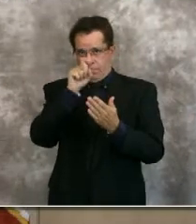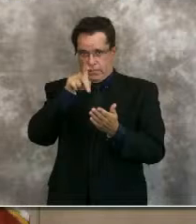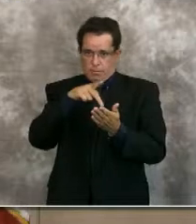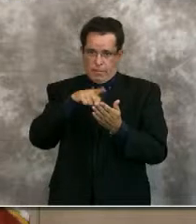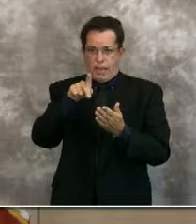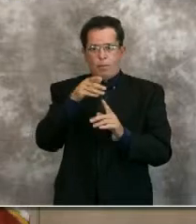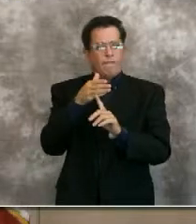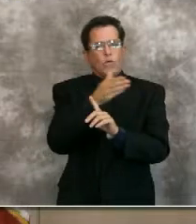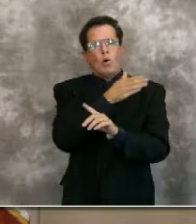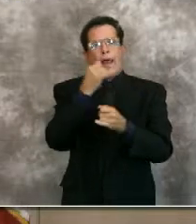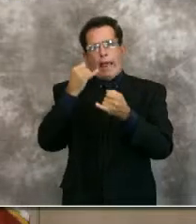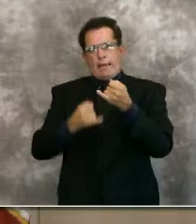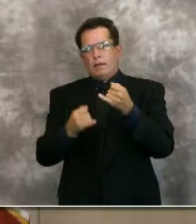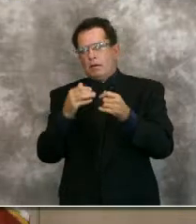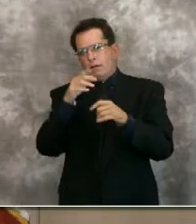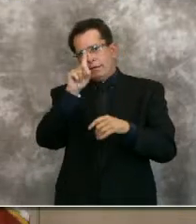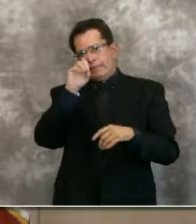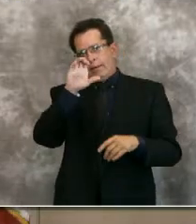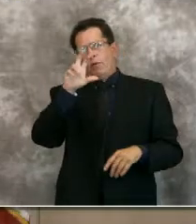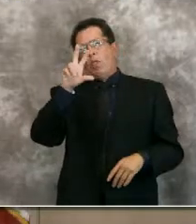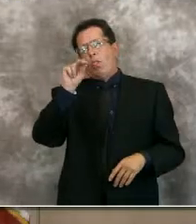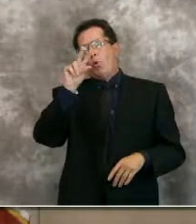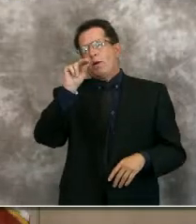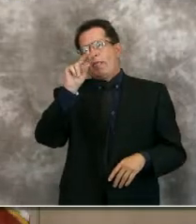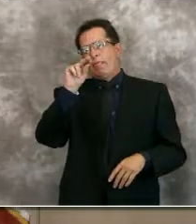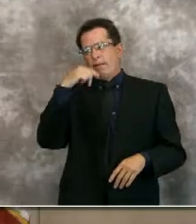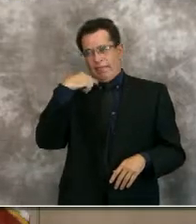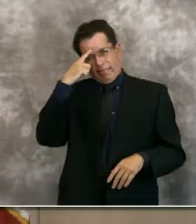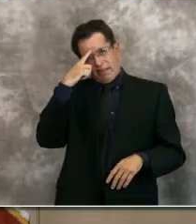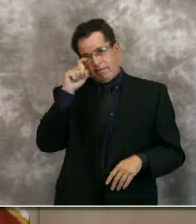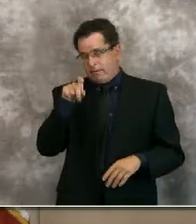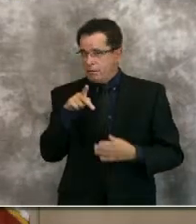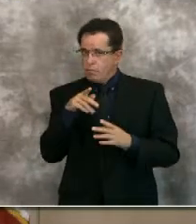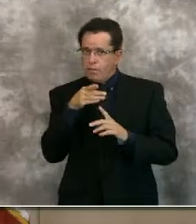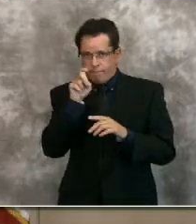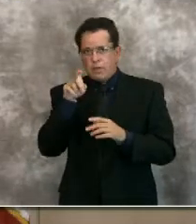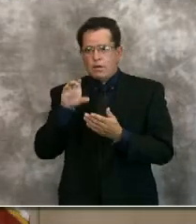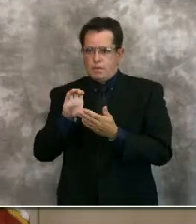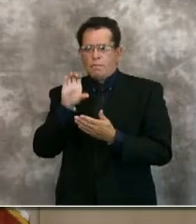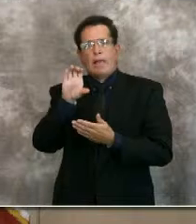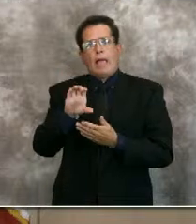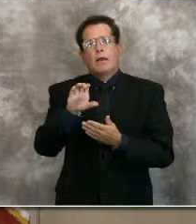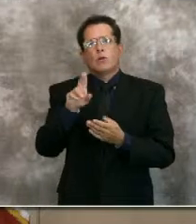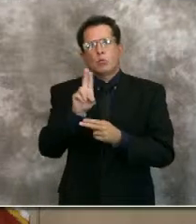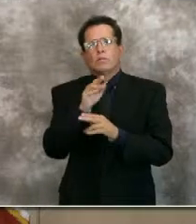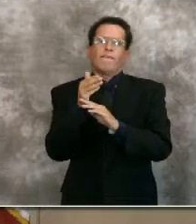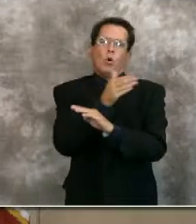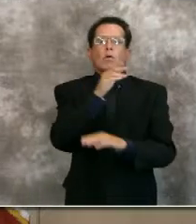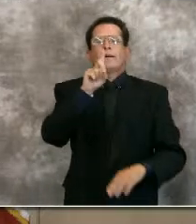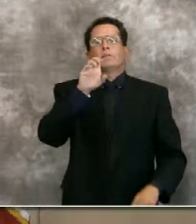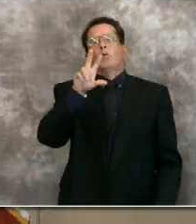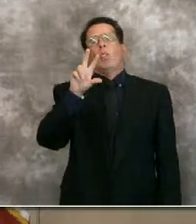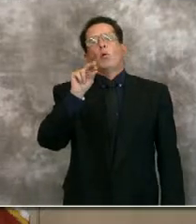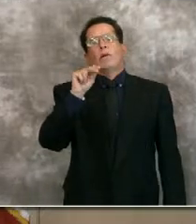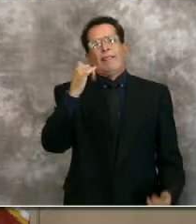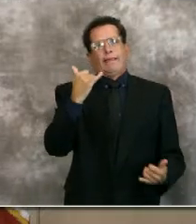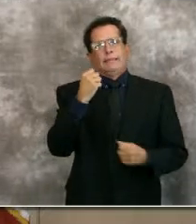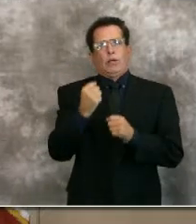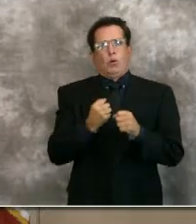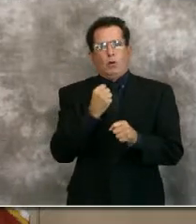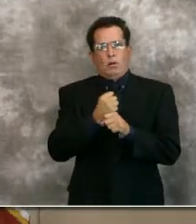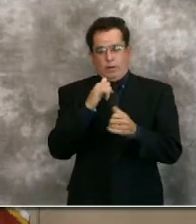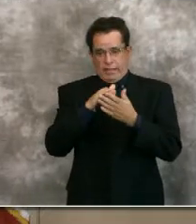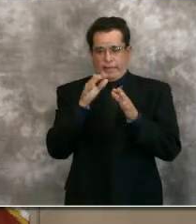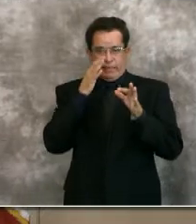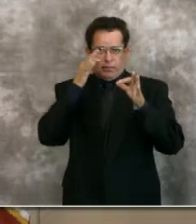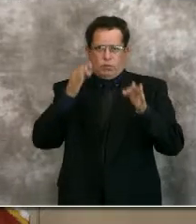of the calendar year, by December 30th. I think it's December 30th of this year. The actual decisions will be made